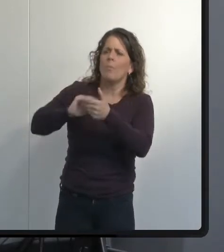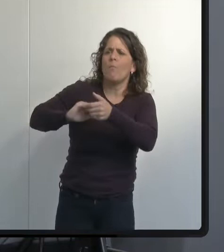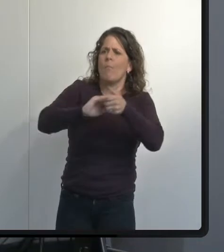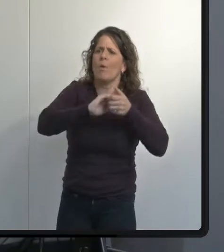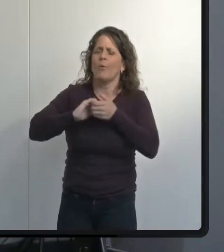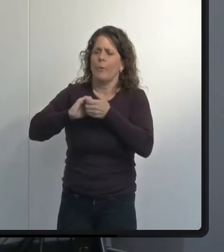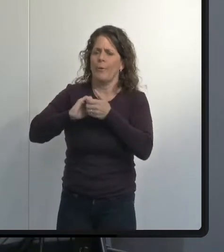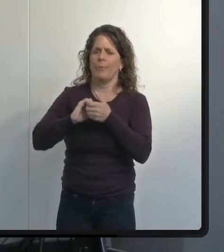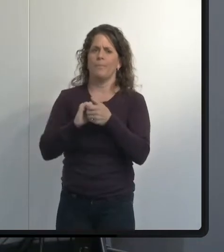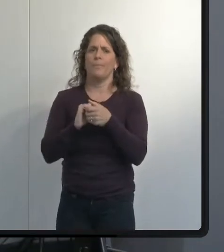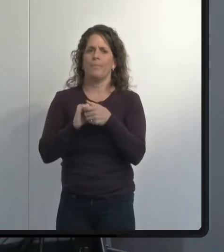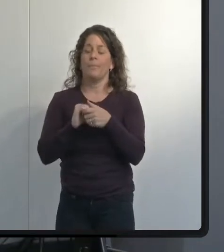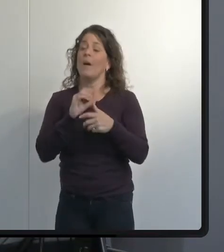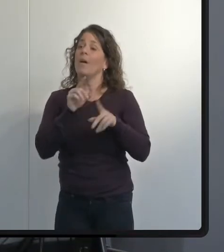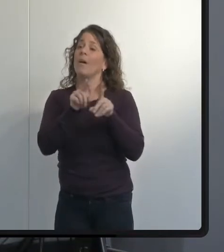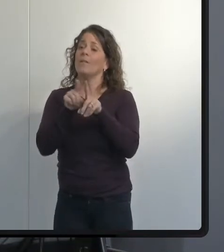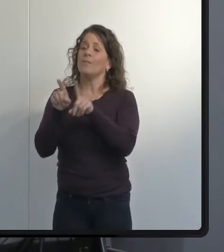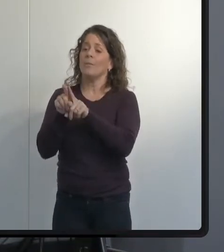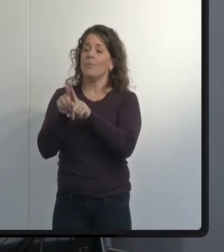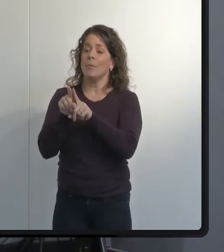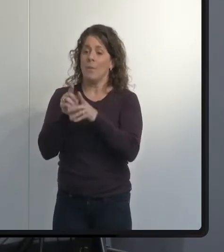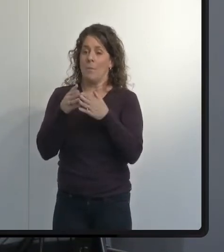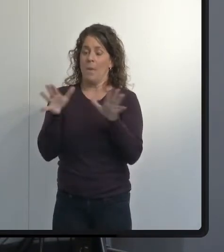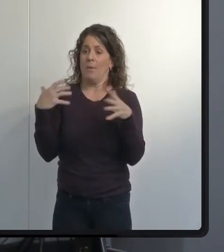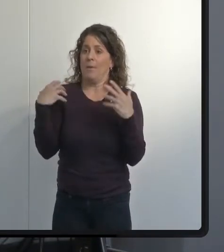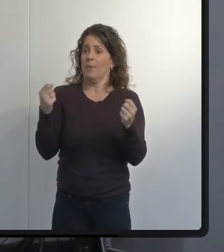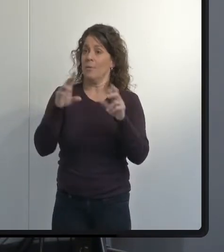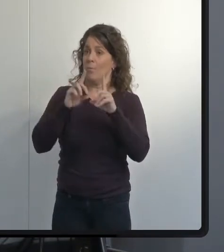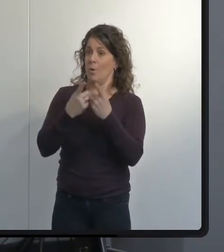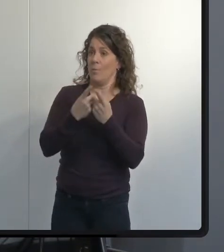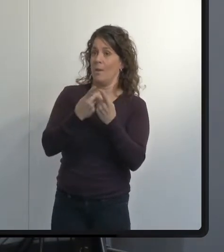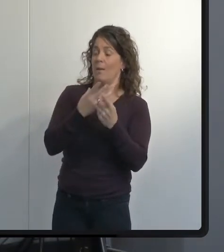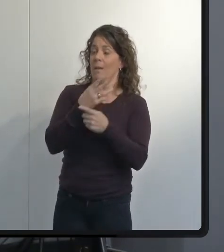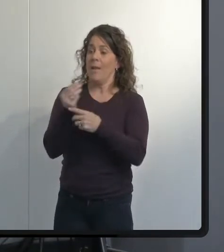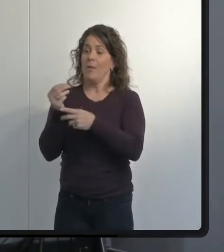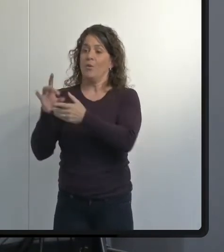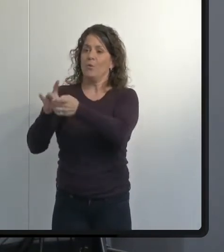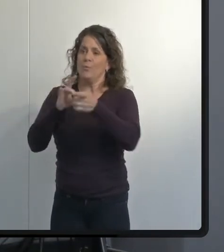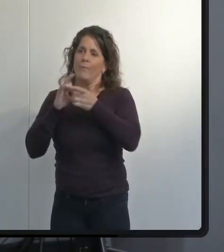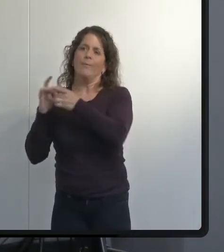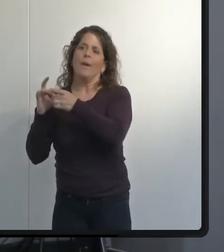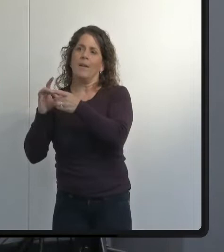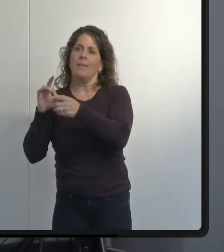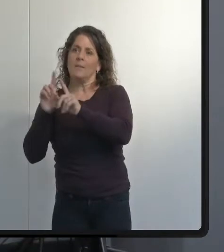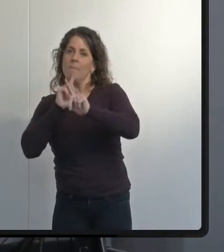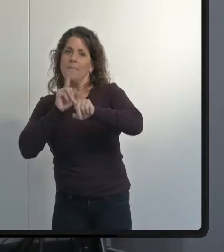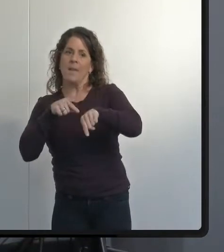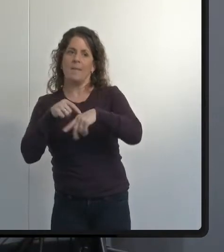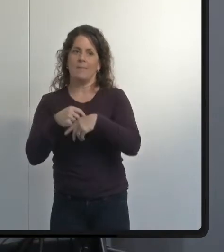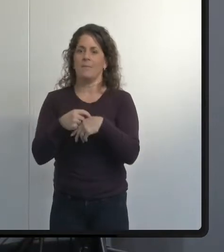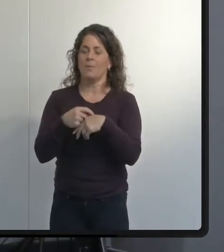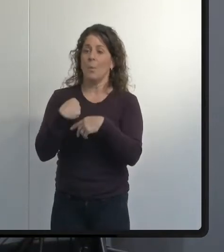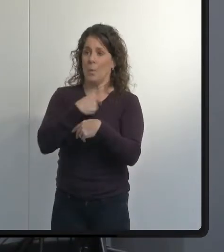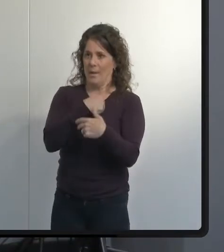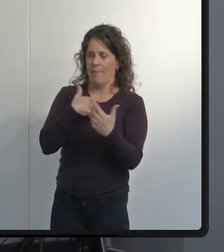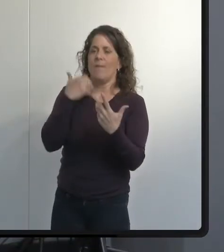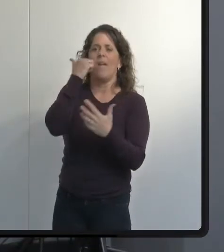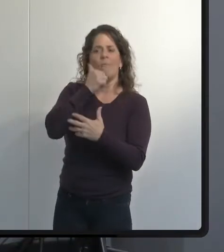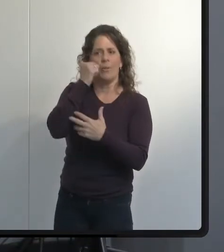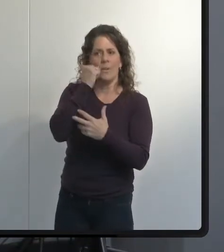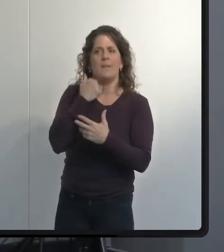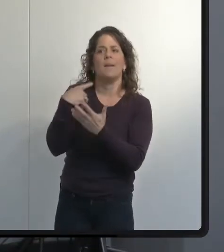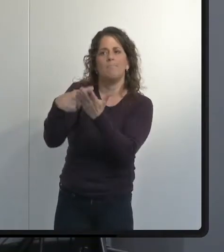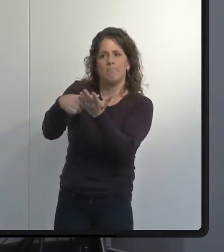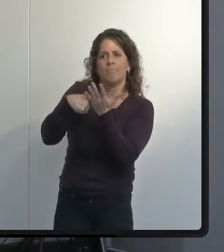issue. Additionally, the Public Health Department, along with the Unified Command, have been in near daily communications with the Bureau of